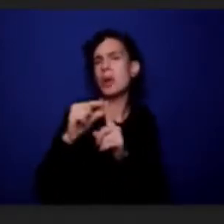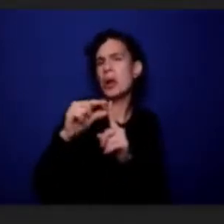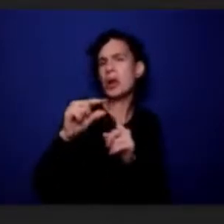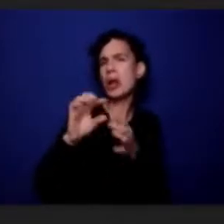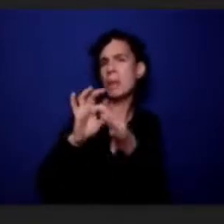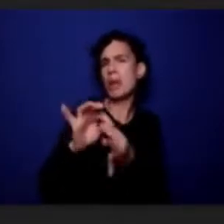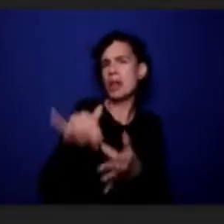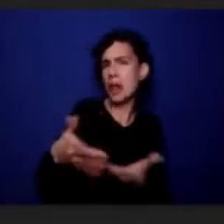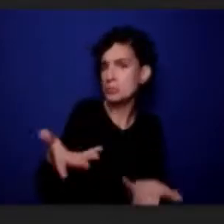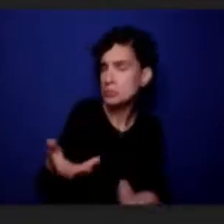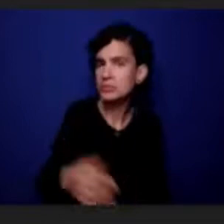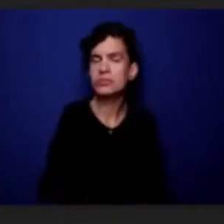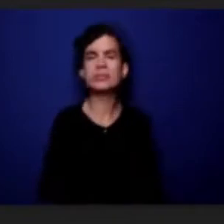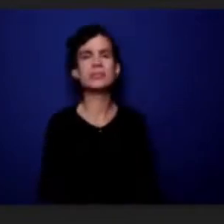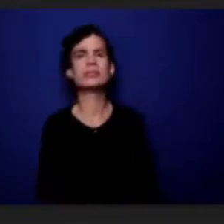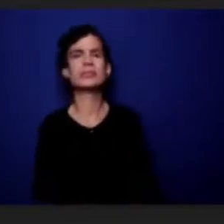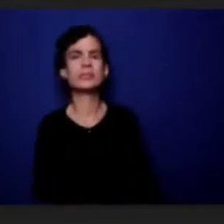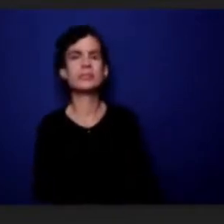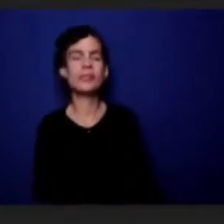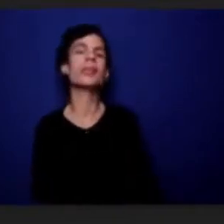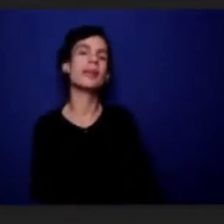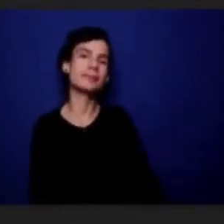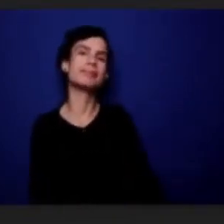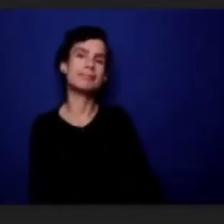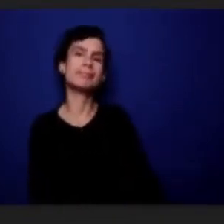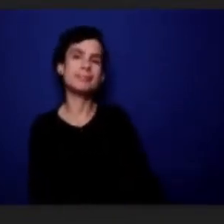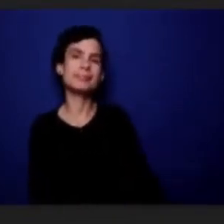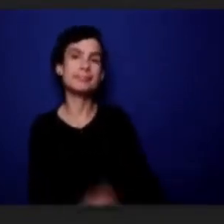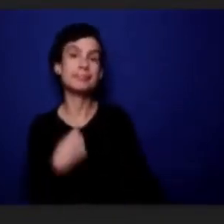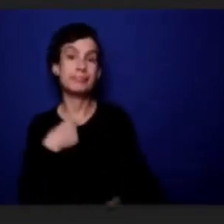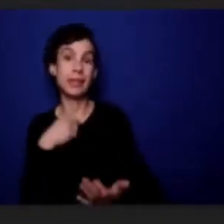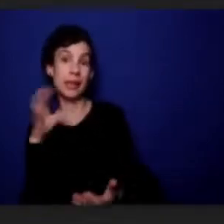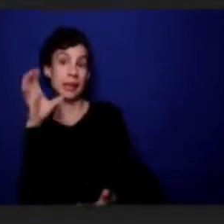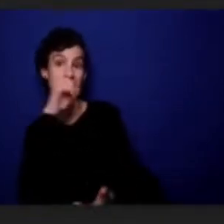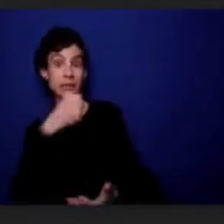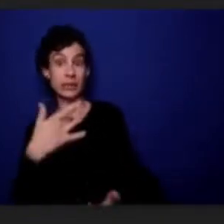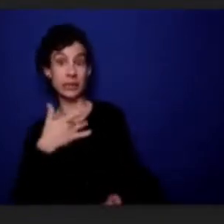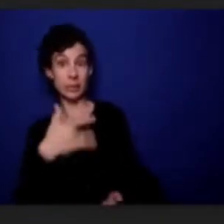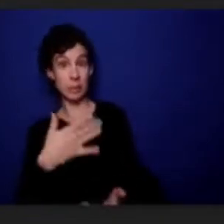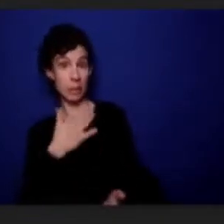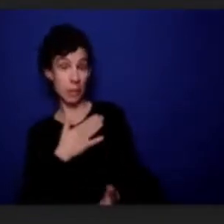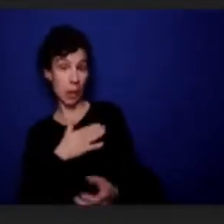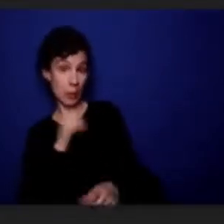that is sort of complicated, but if you could just say a few words about that.